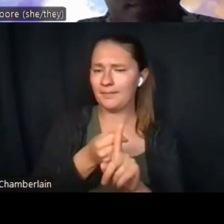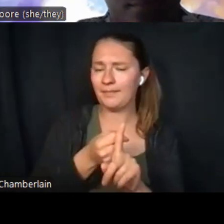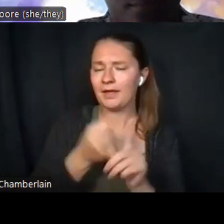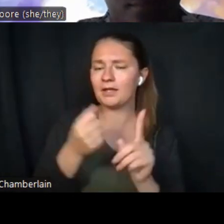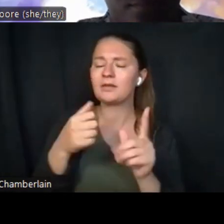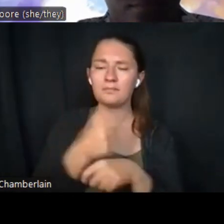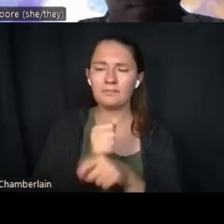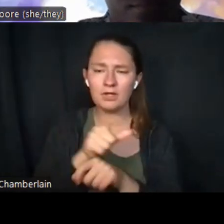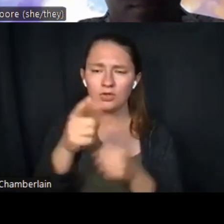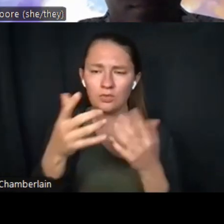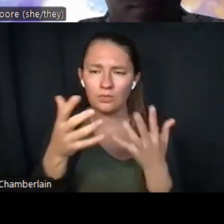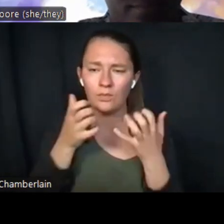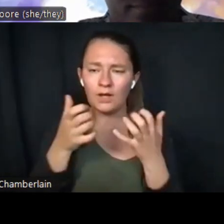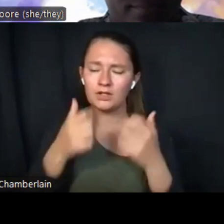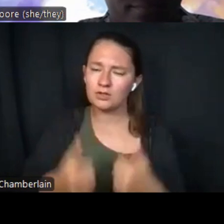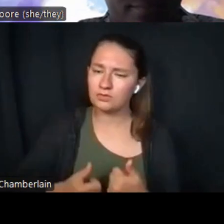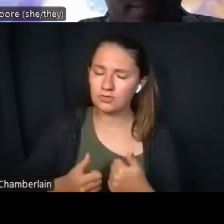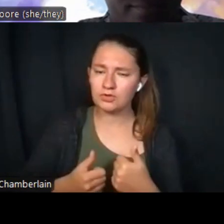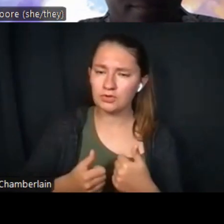Paige.